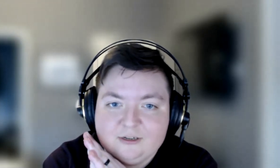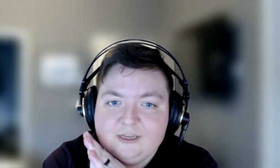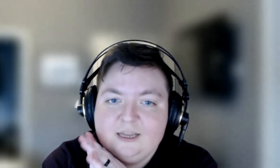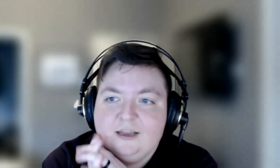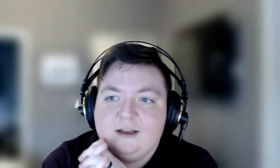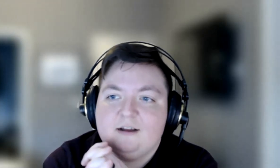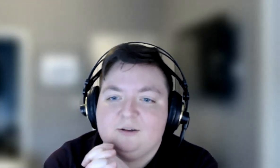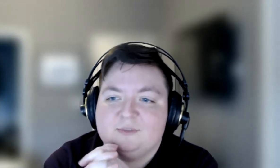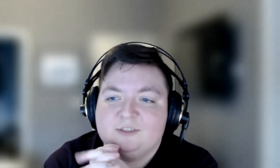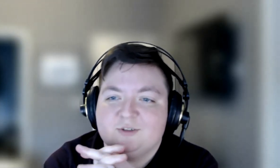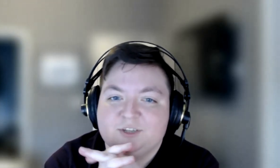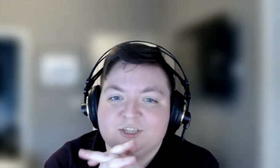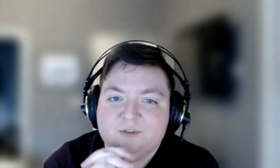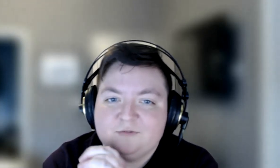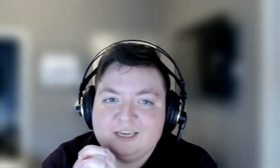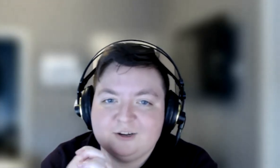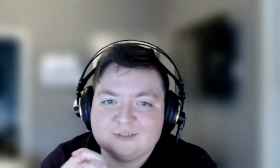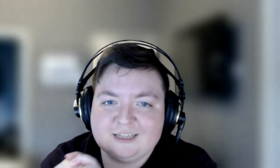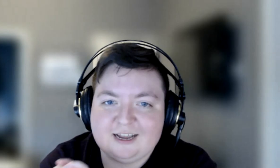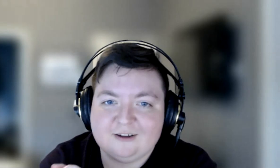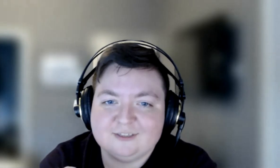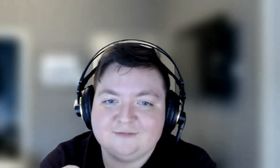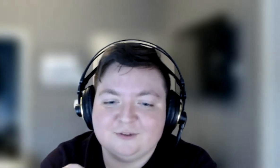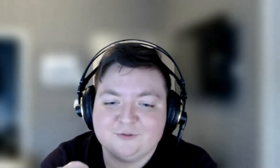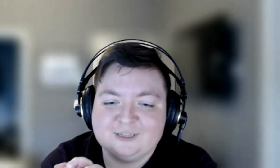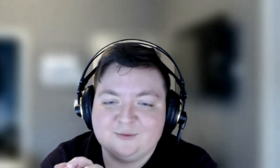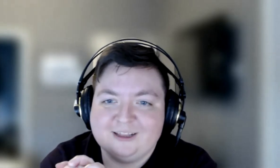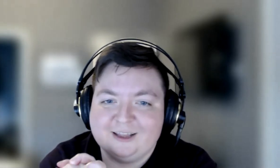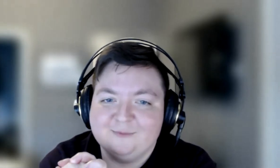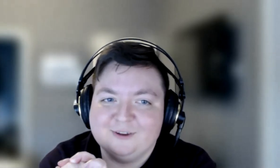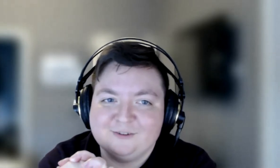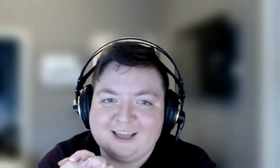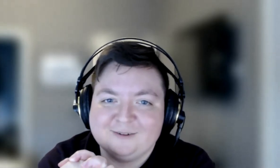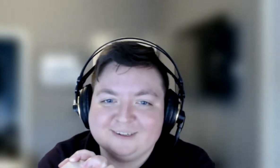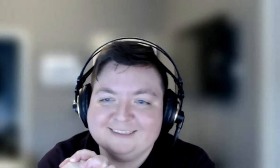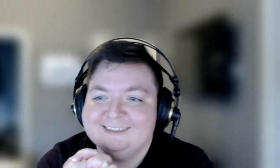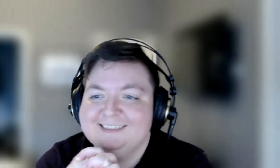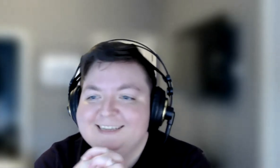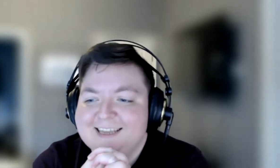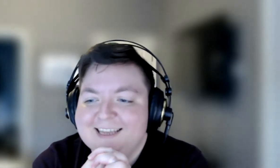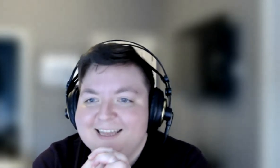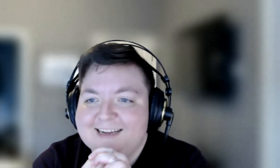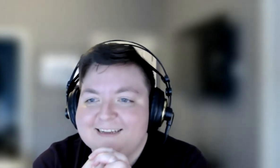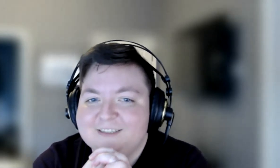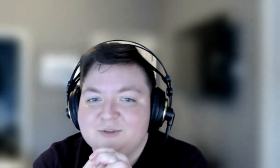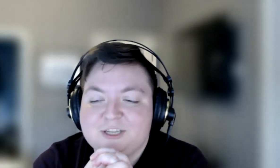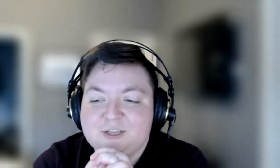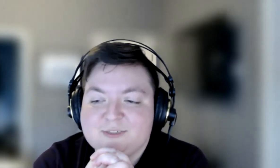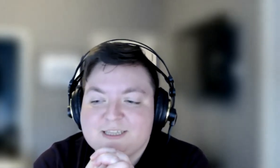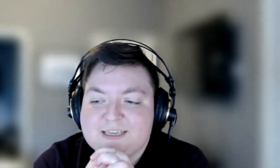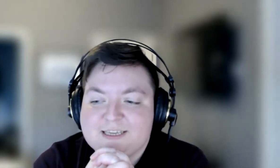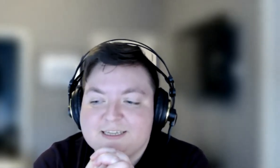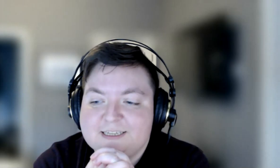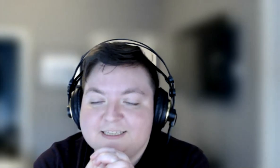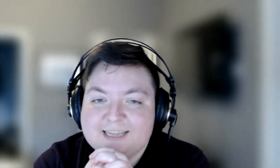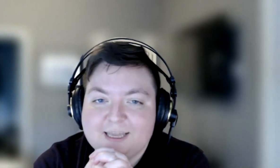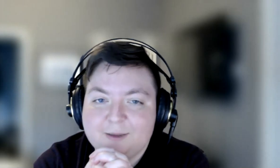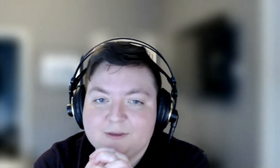literature. So especially if you have kiddos in the house, feel free to bring them for that one. And you can use